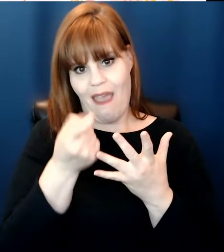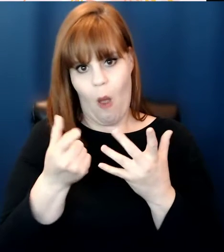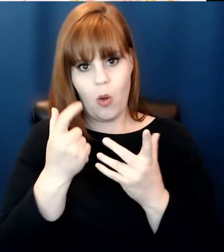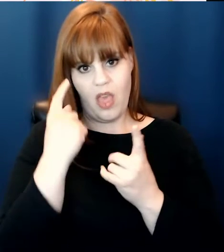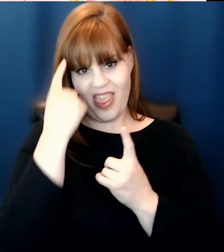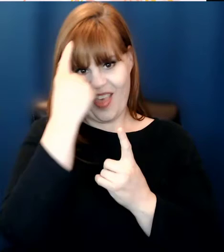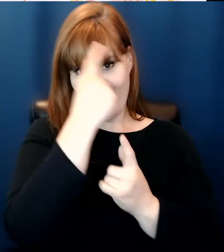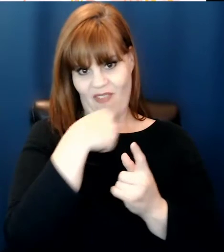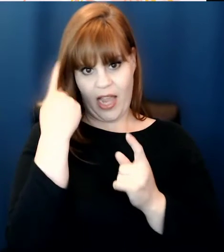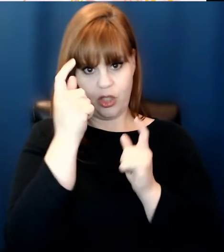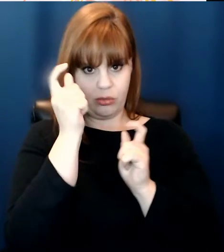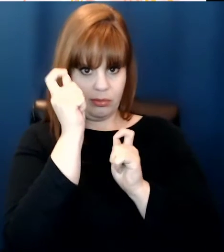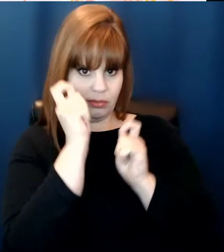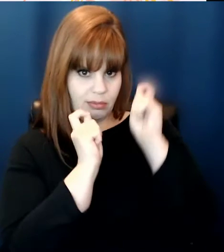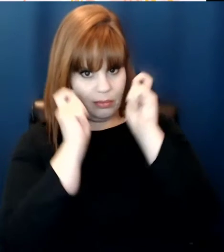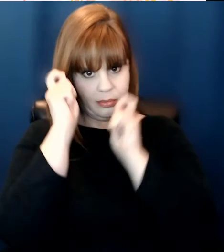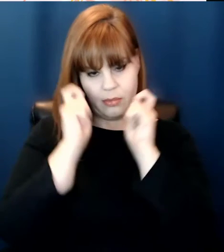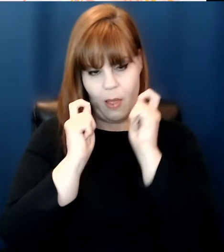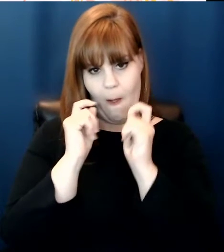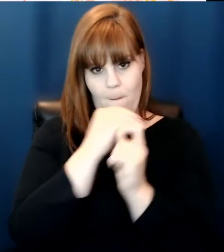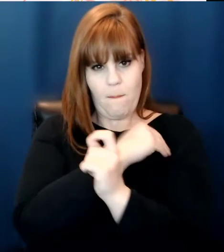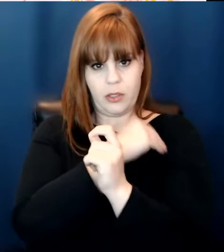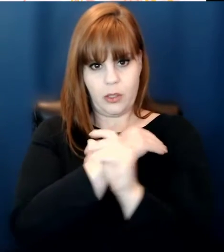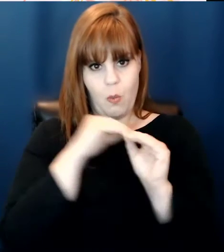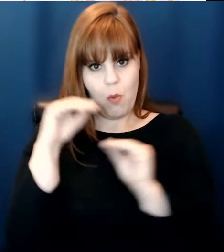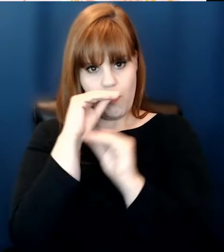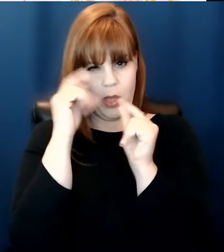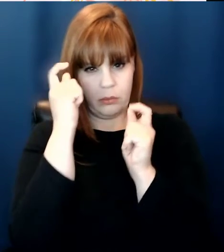facial muscle movement by